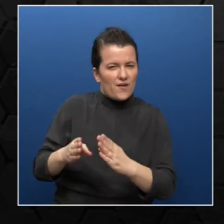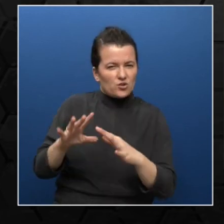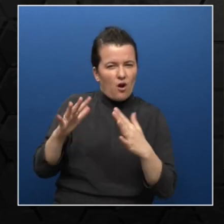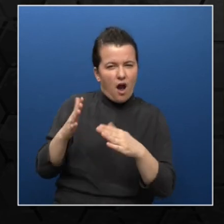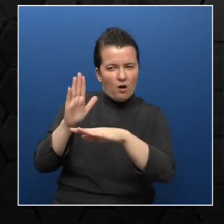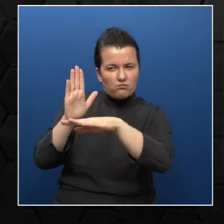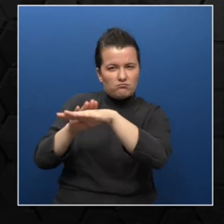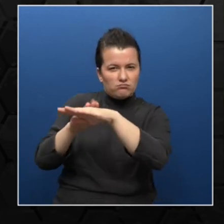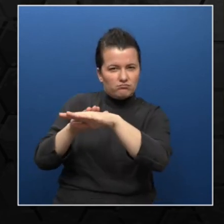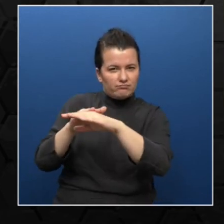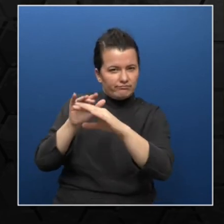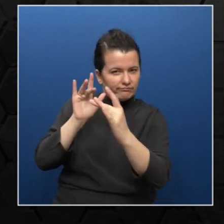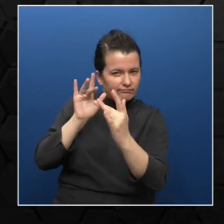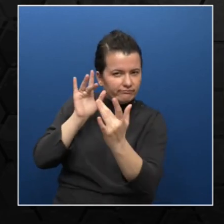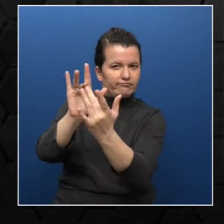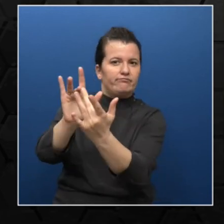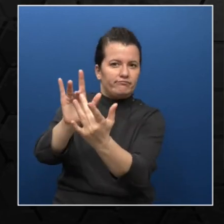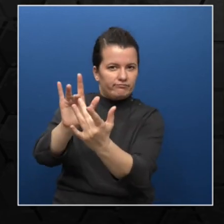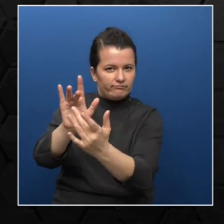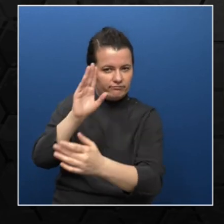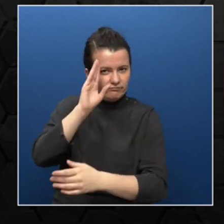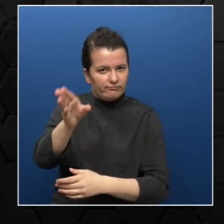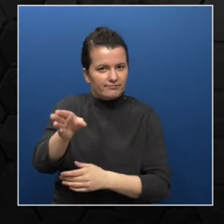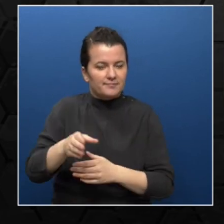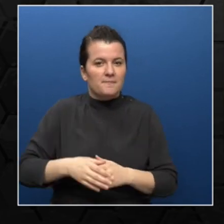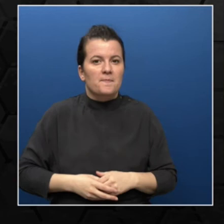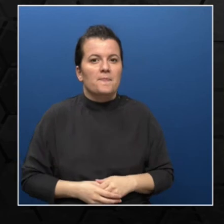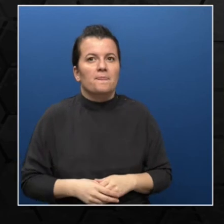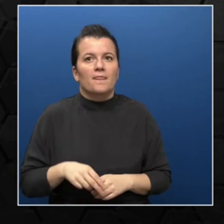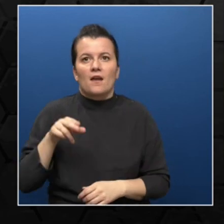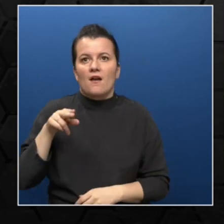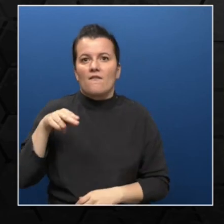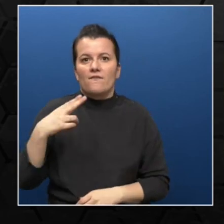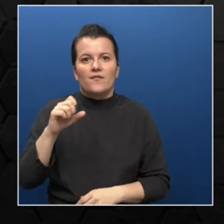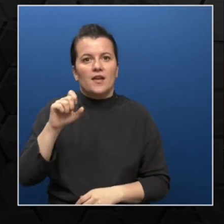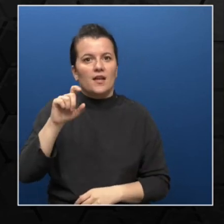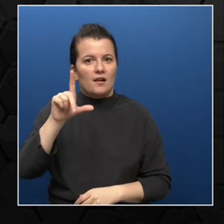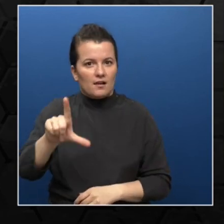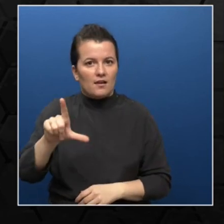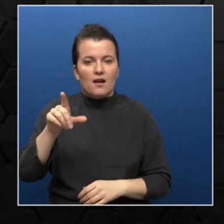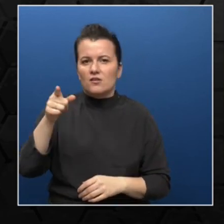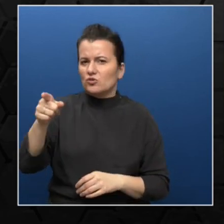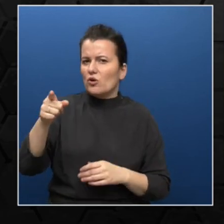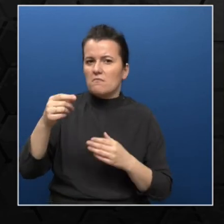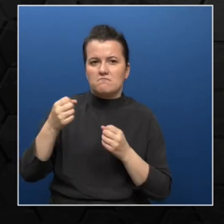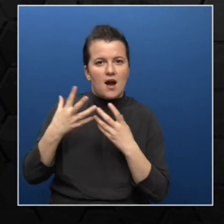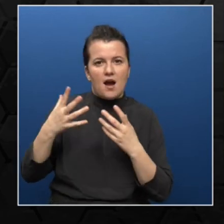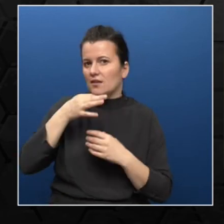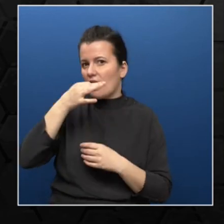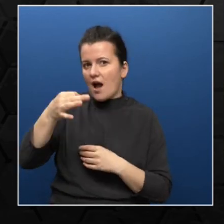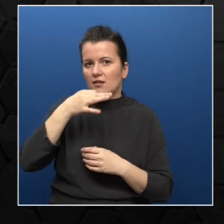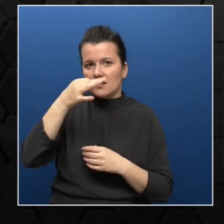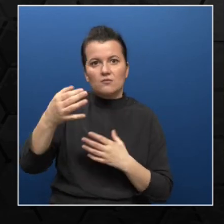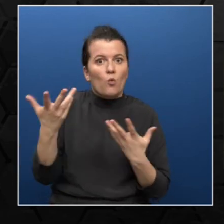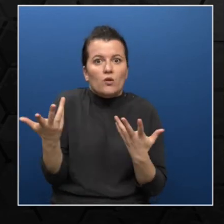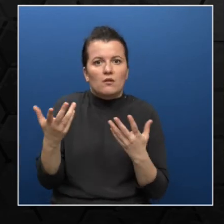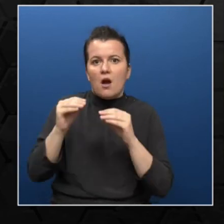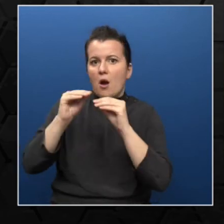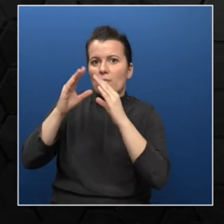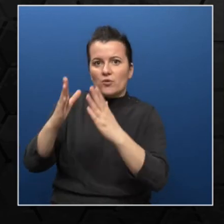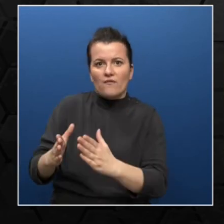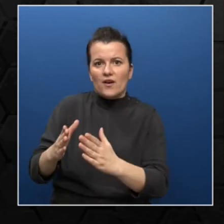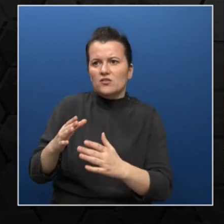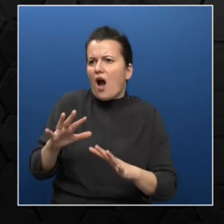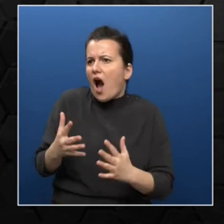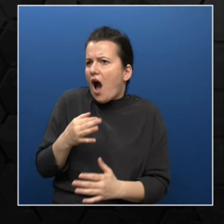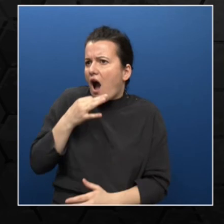touched upon it, but it's a very frequently asked question. How can I approach a professor, and what should I mention in